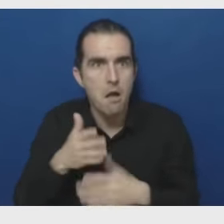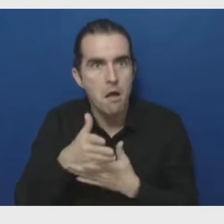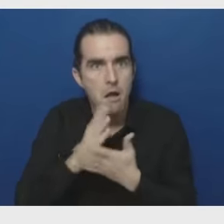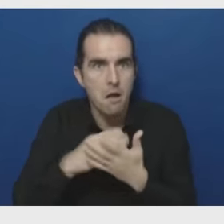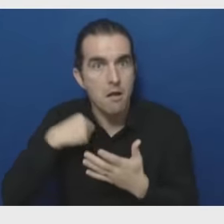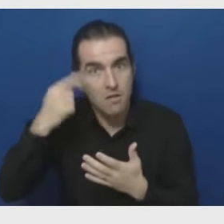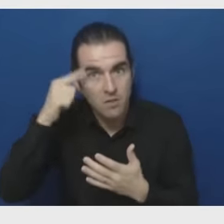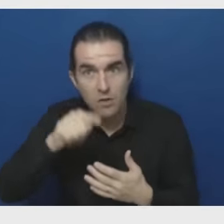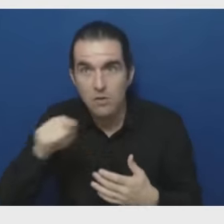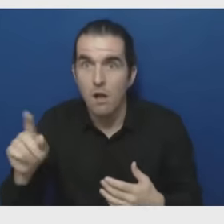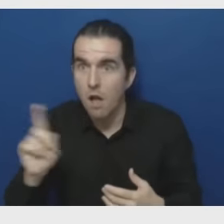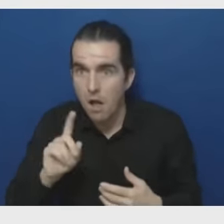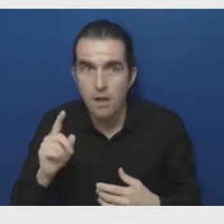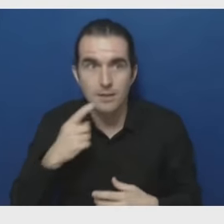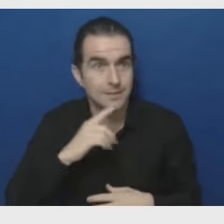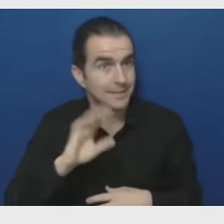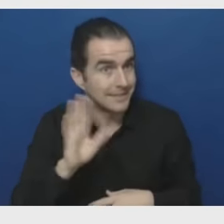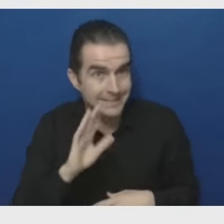more.